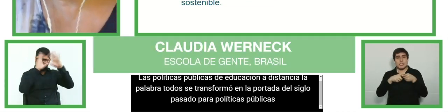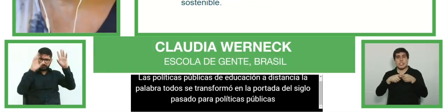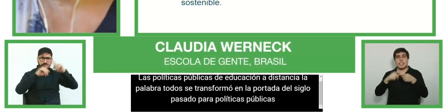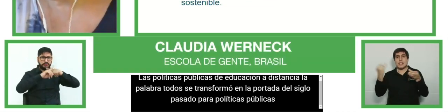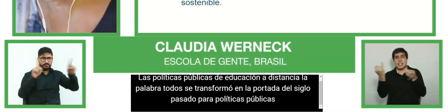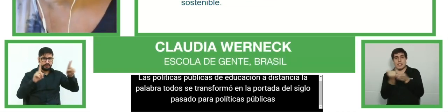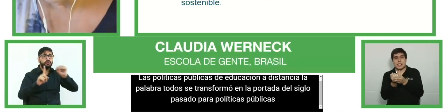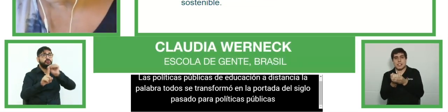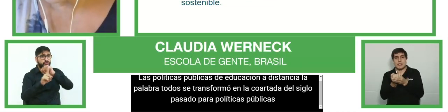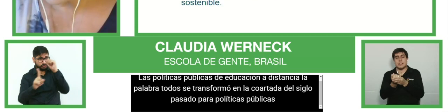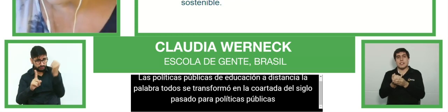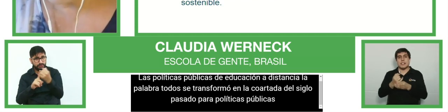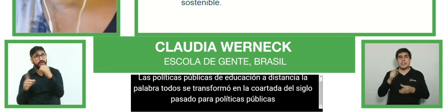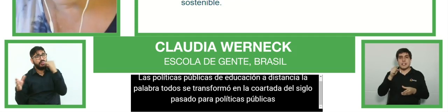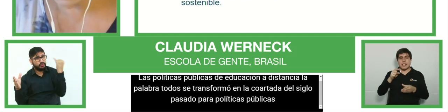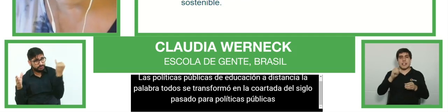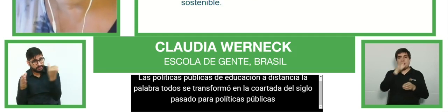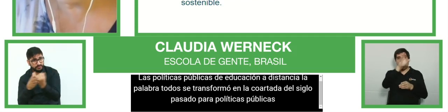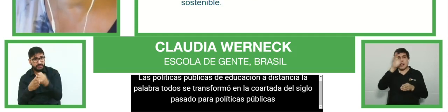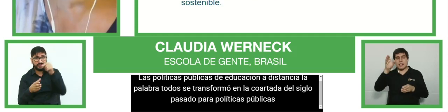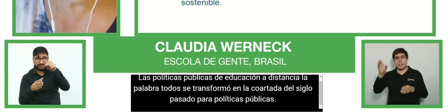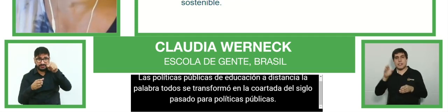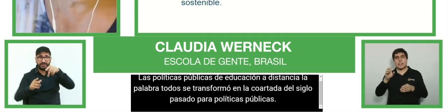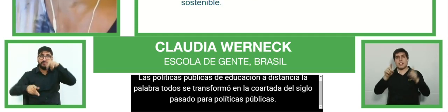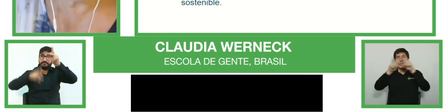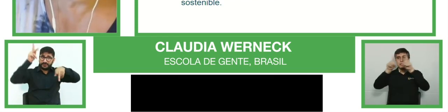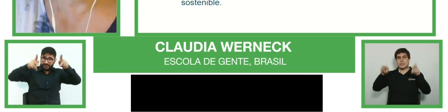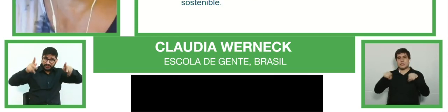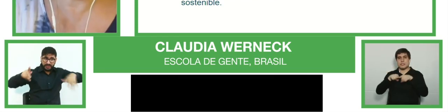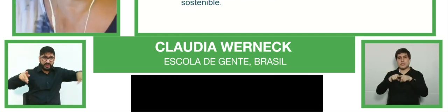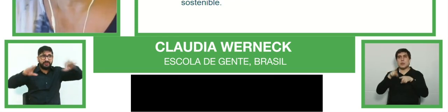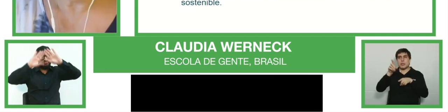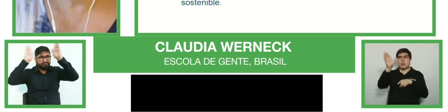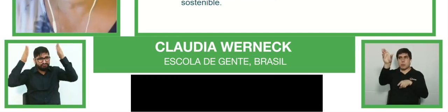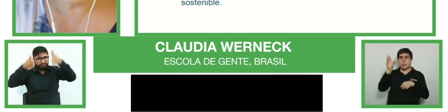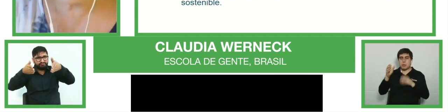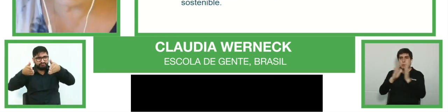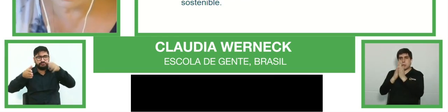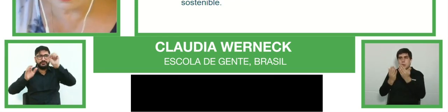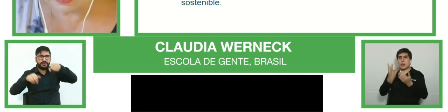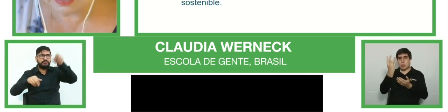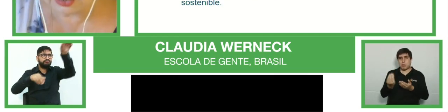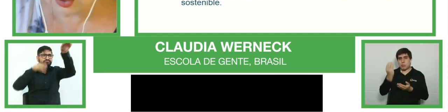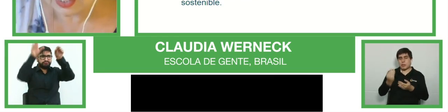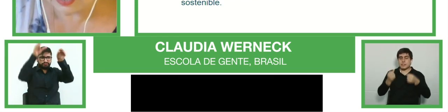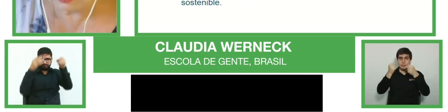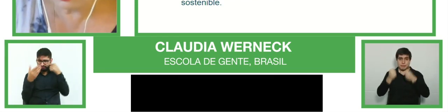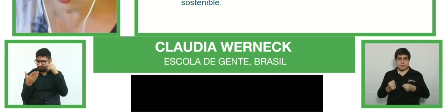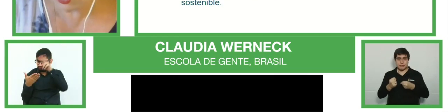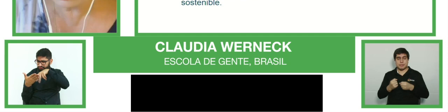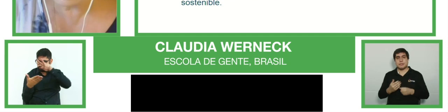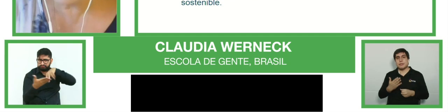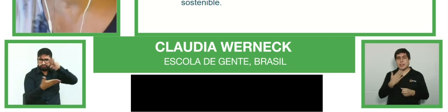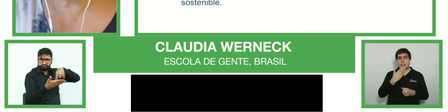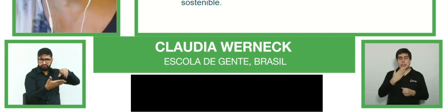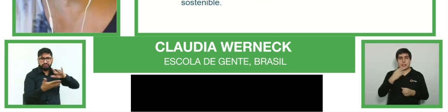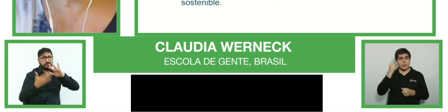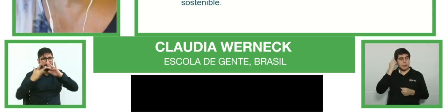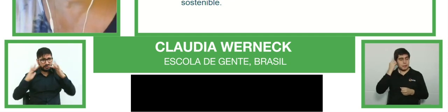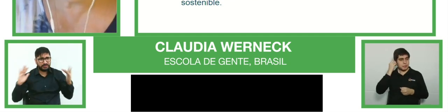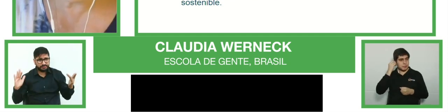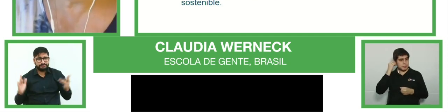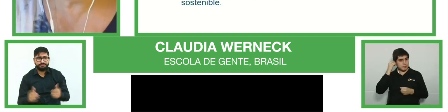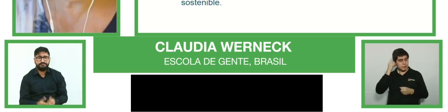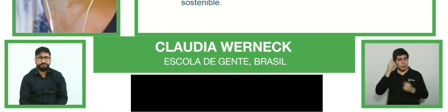To todos, it's a word that was used in Brazil for this. In March this year, the information migrated to